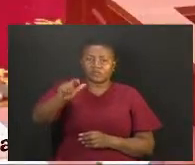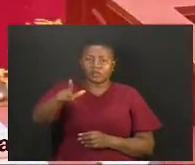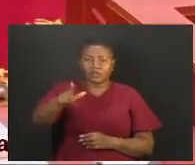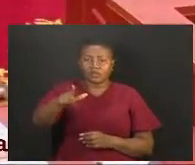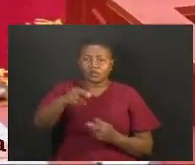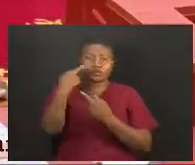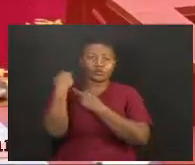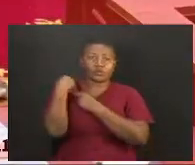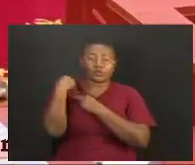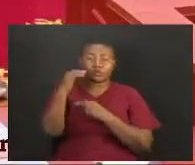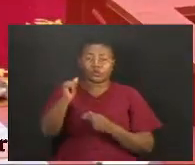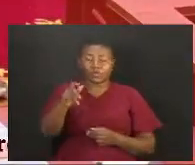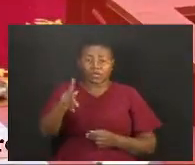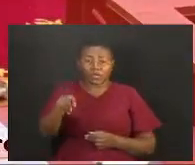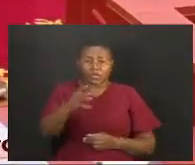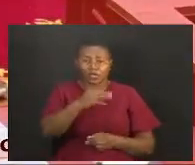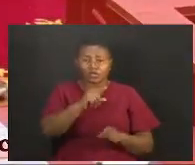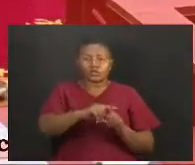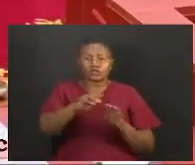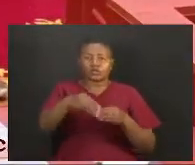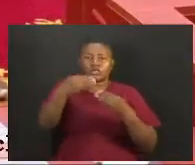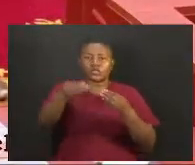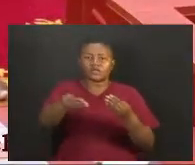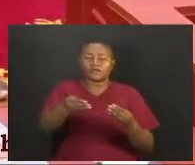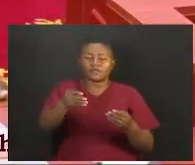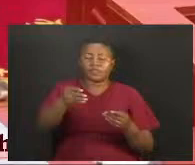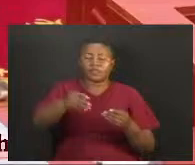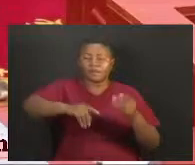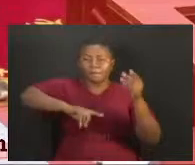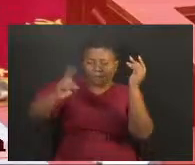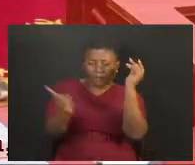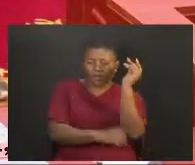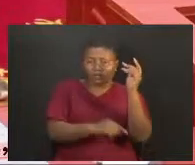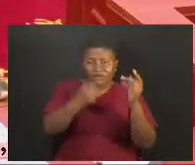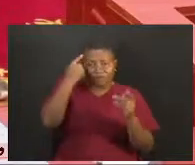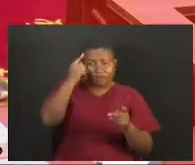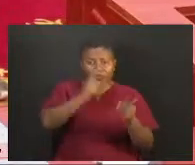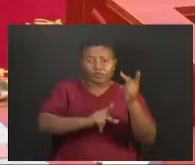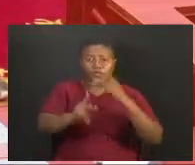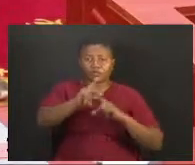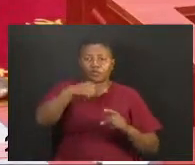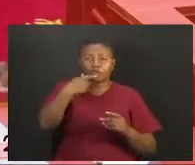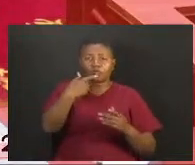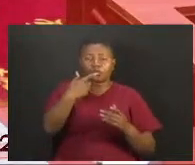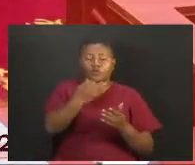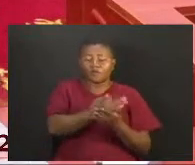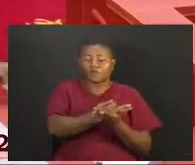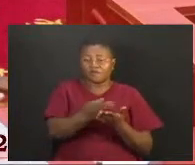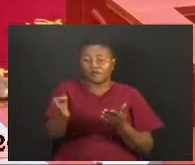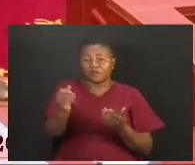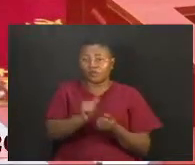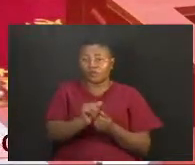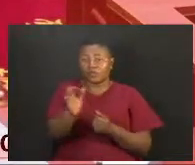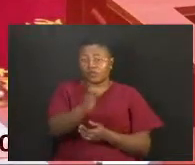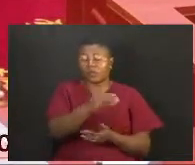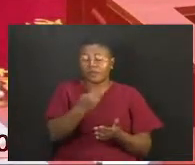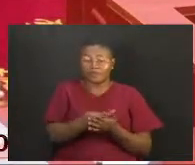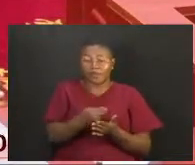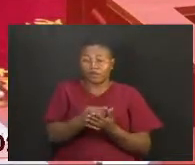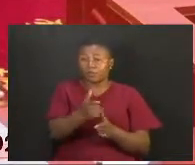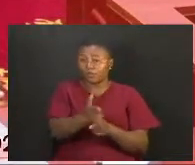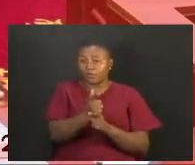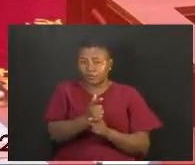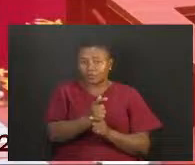the sanction regime for non-compliance of the Public Financial Management Act. Mr. Speaker, in pursuit